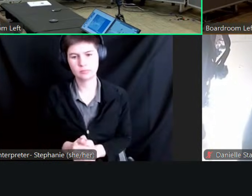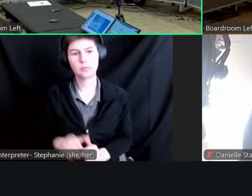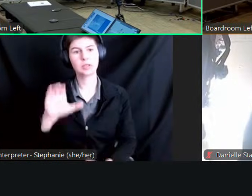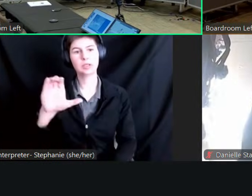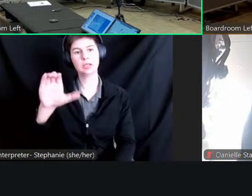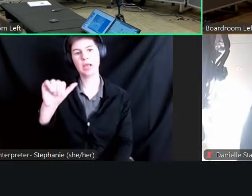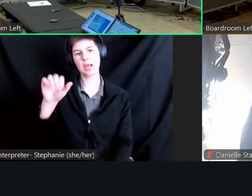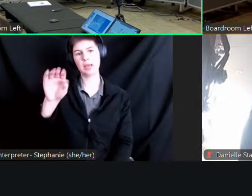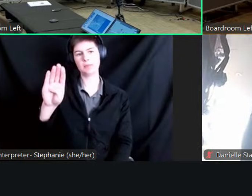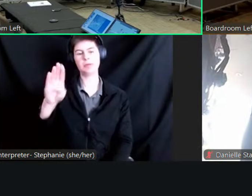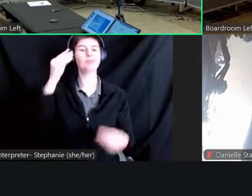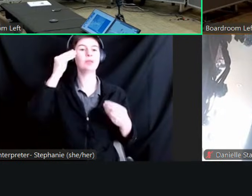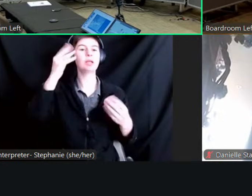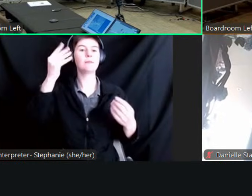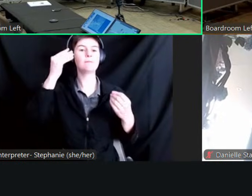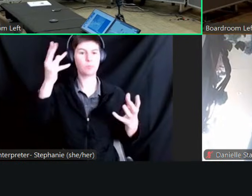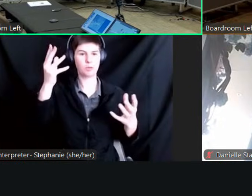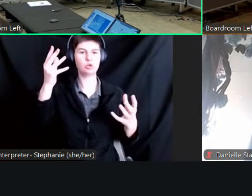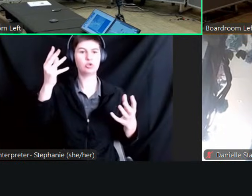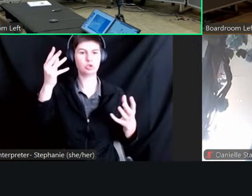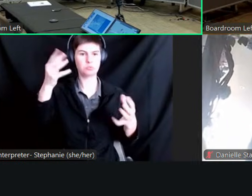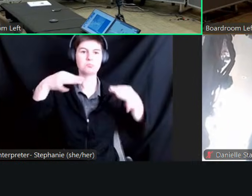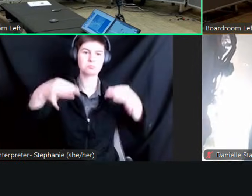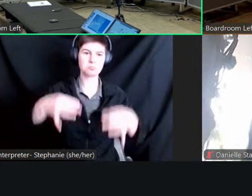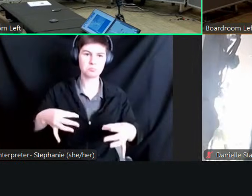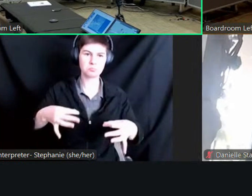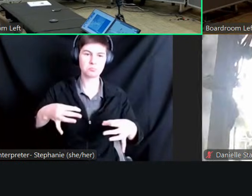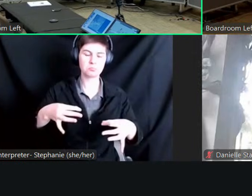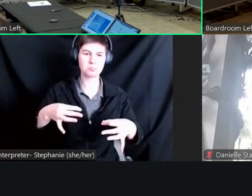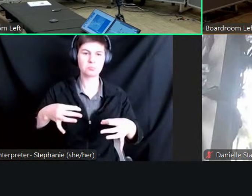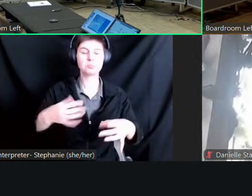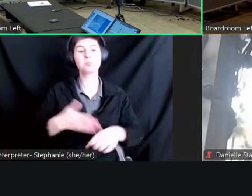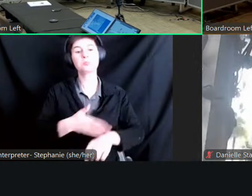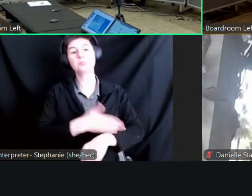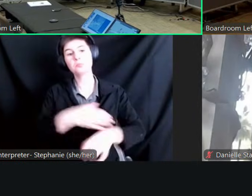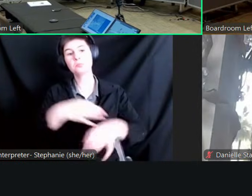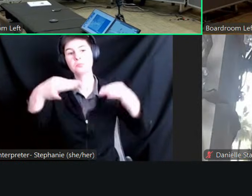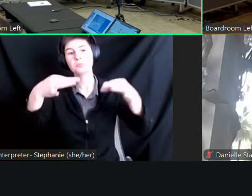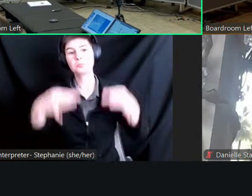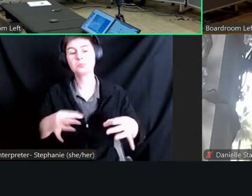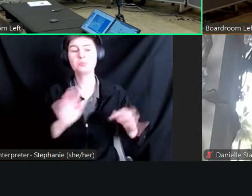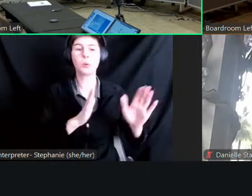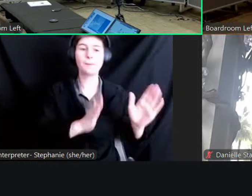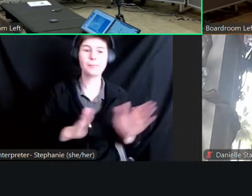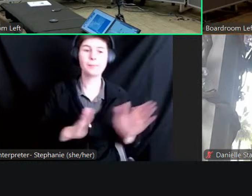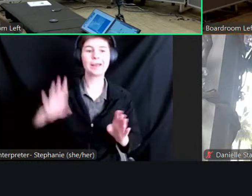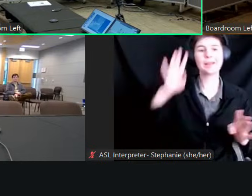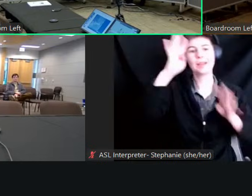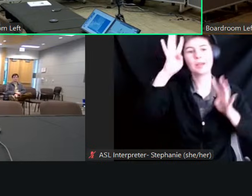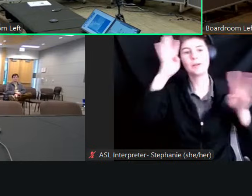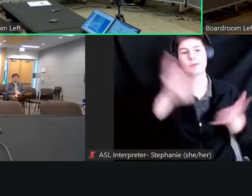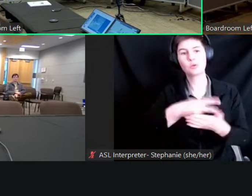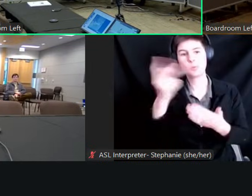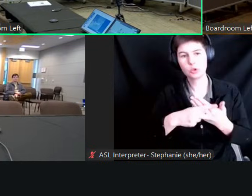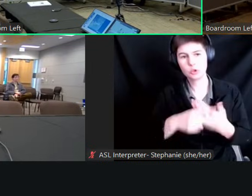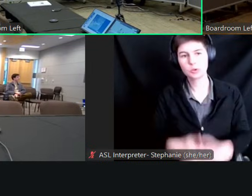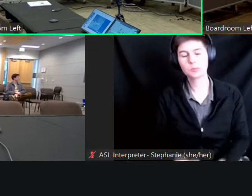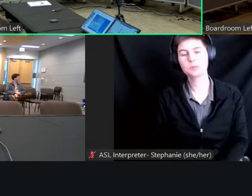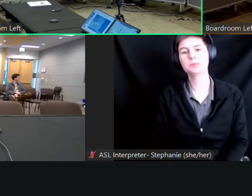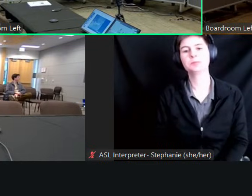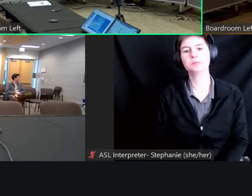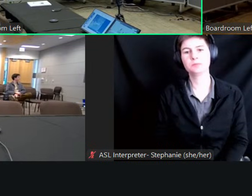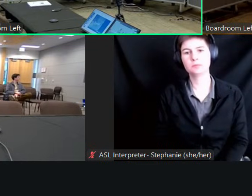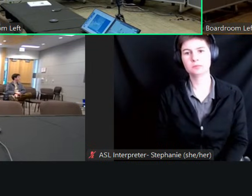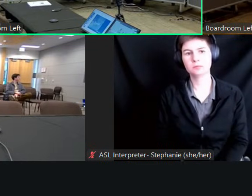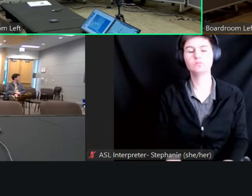CAB informational session, an update on major bus and planning and innovation projects. So we're going to